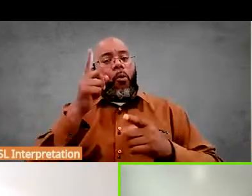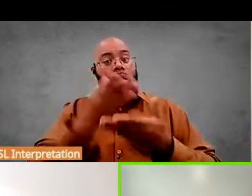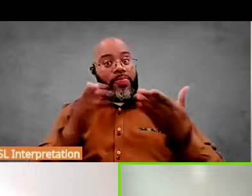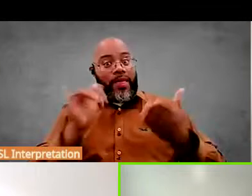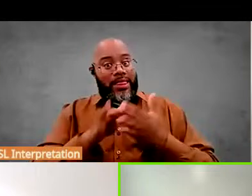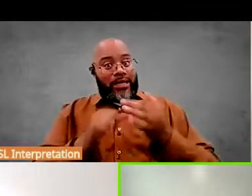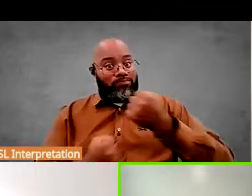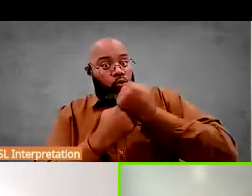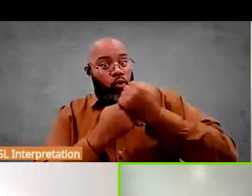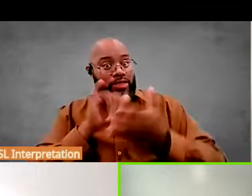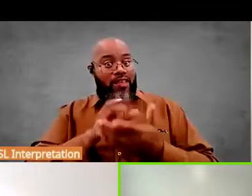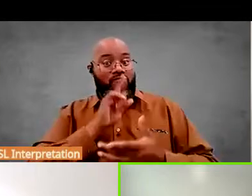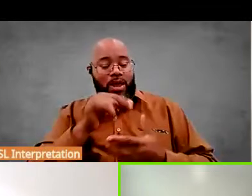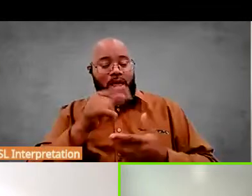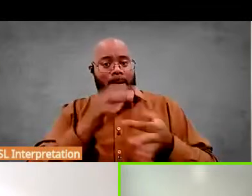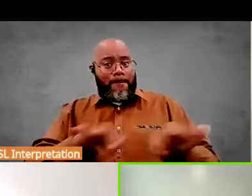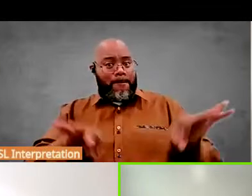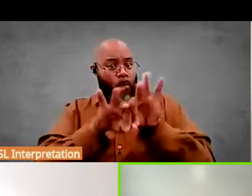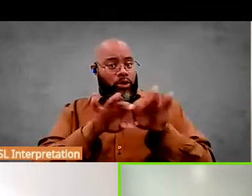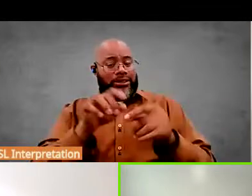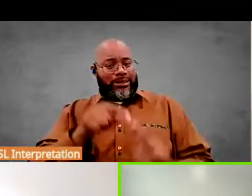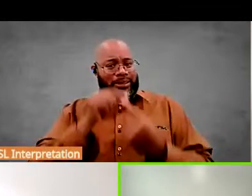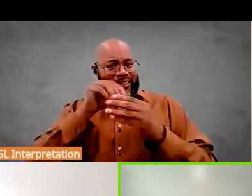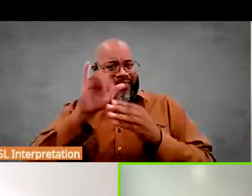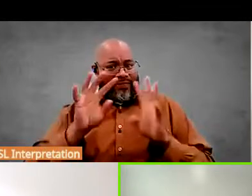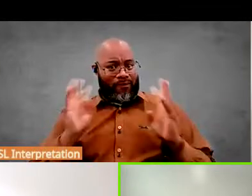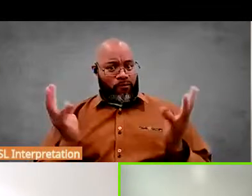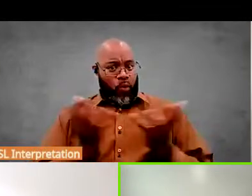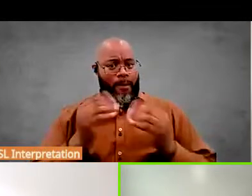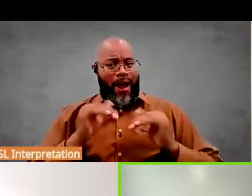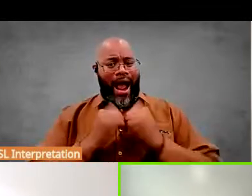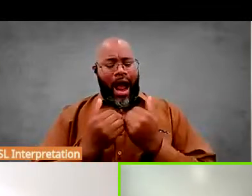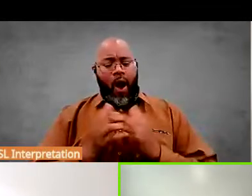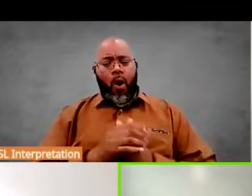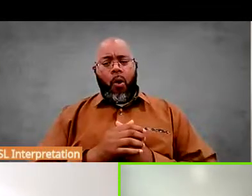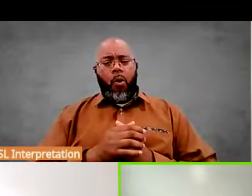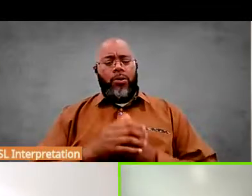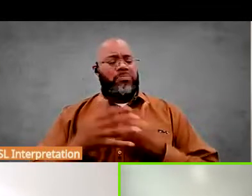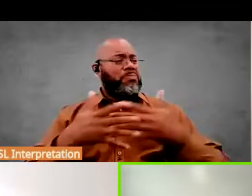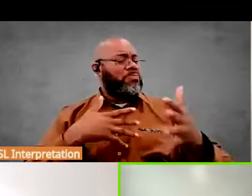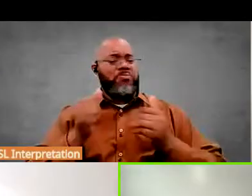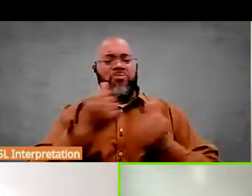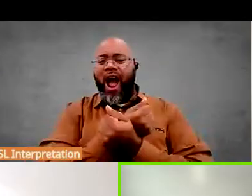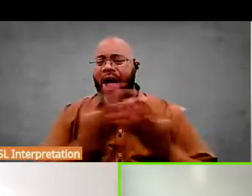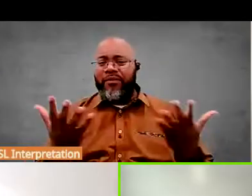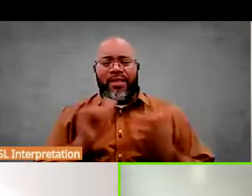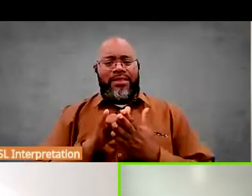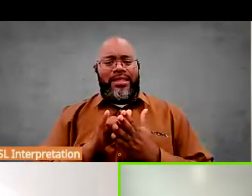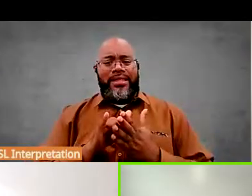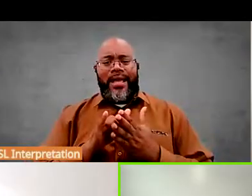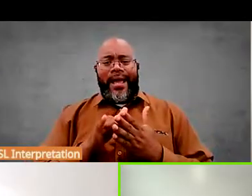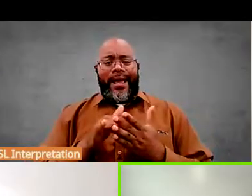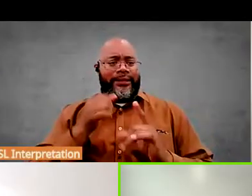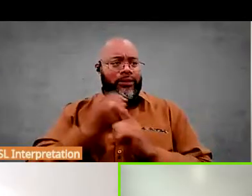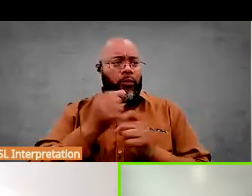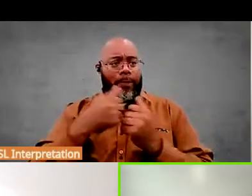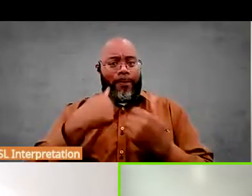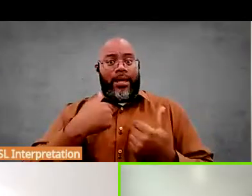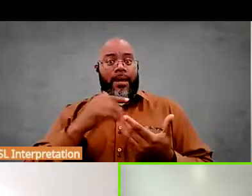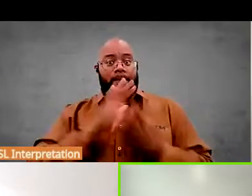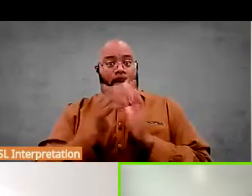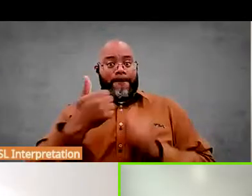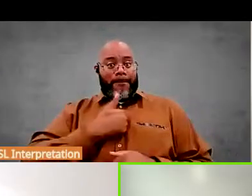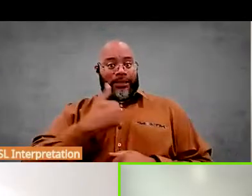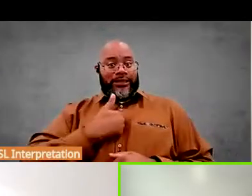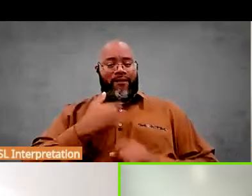that, what is really, really important, especially in this forum, is how despite everything that came with me being myself,